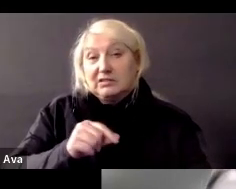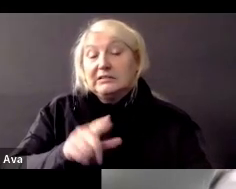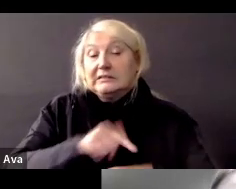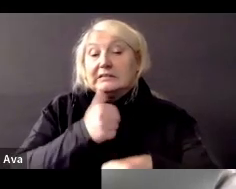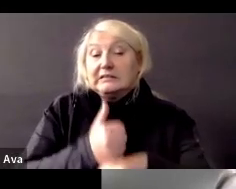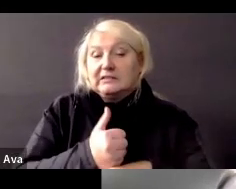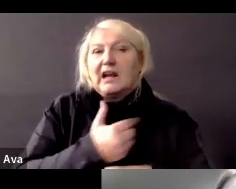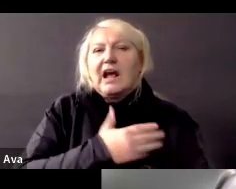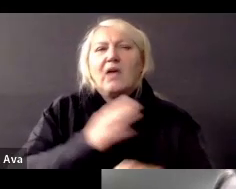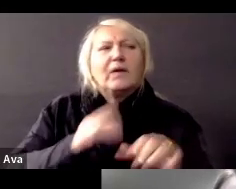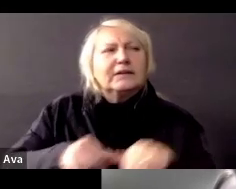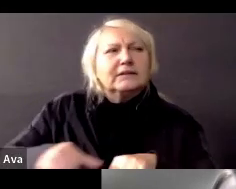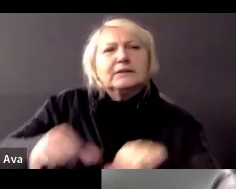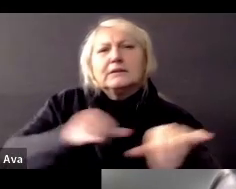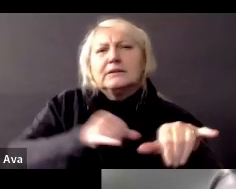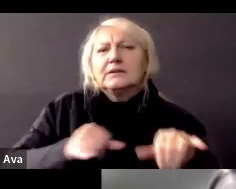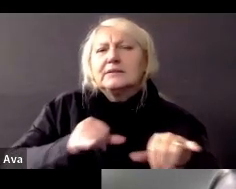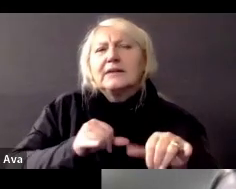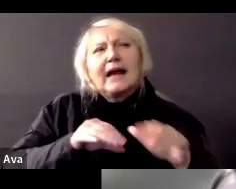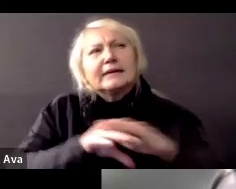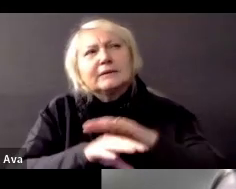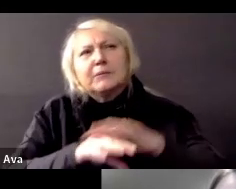accessibility standards. And then, of course, just